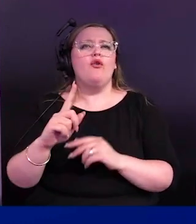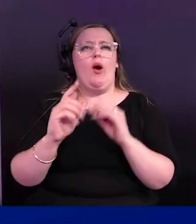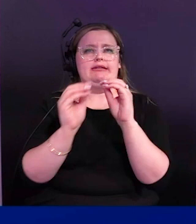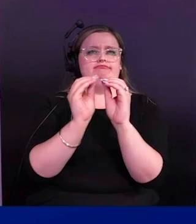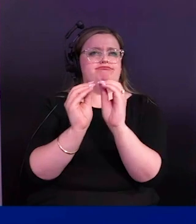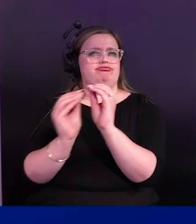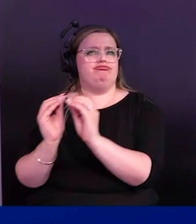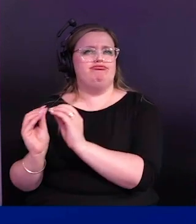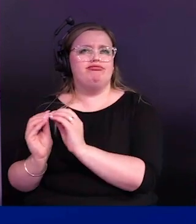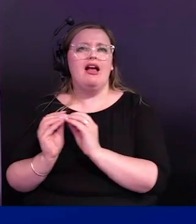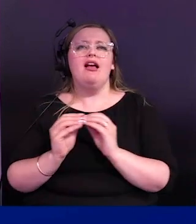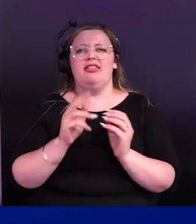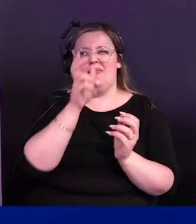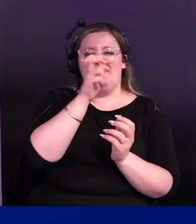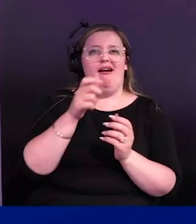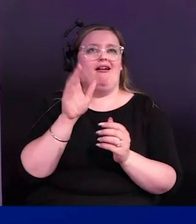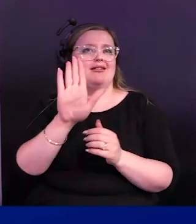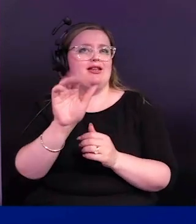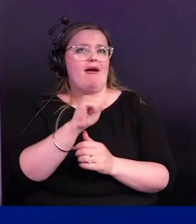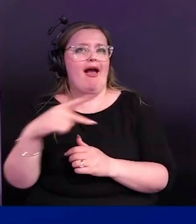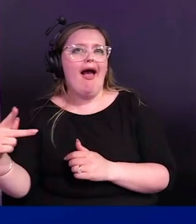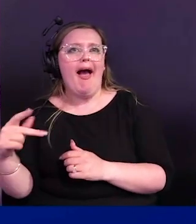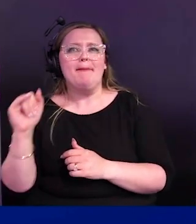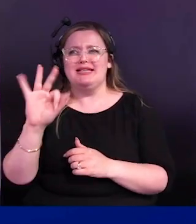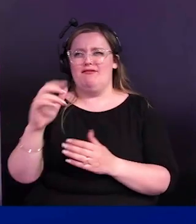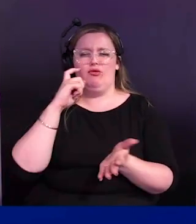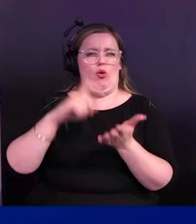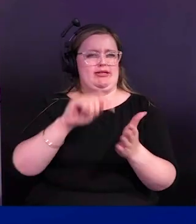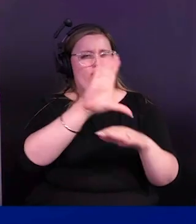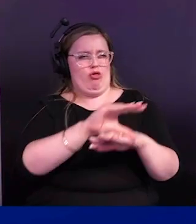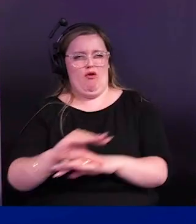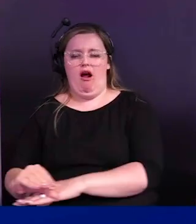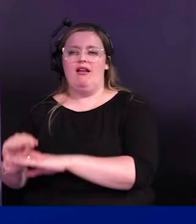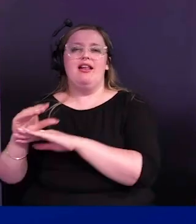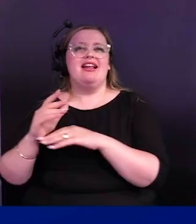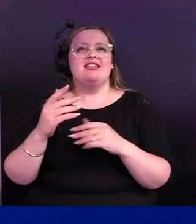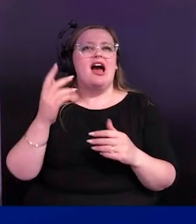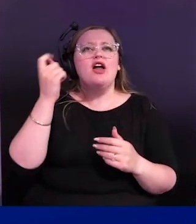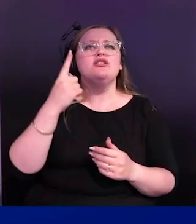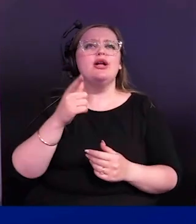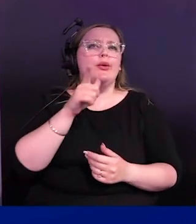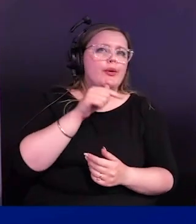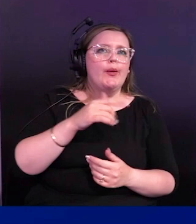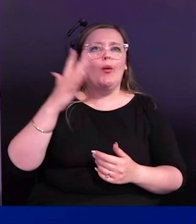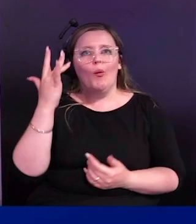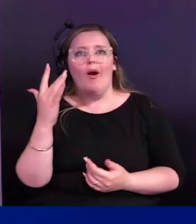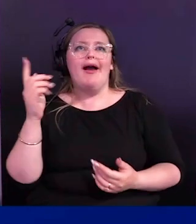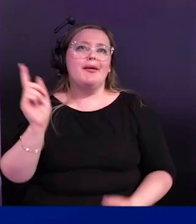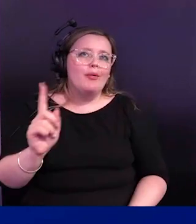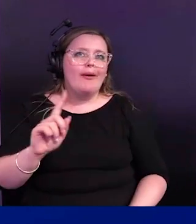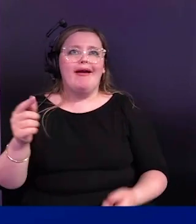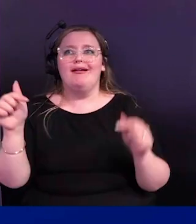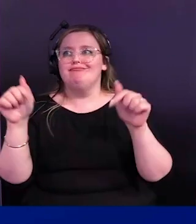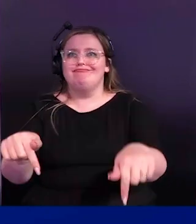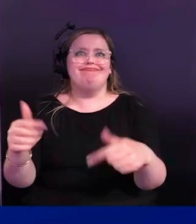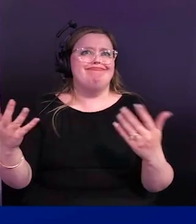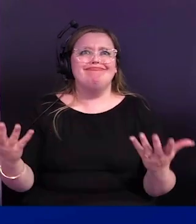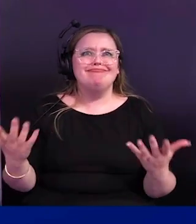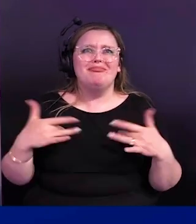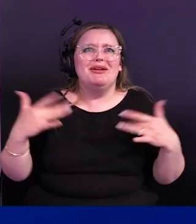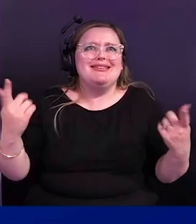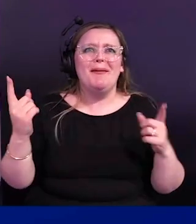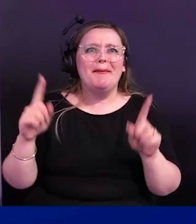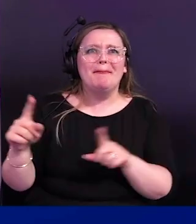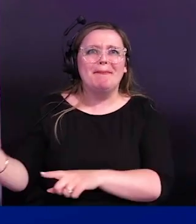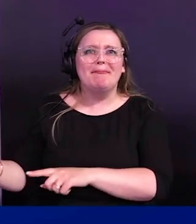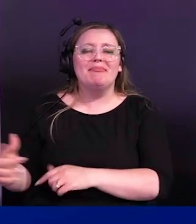on particular calls, understand who, where, why, and when this is happening. And so from dashboards, what we want to